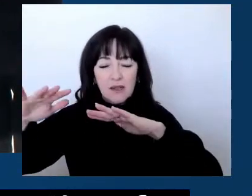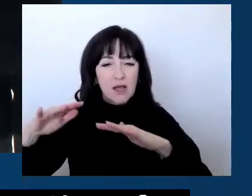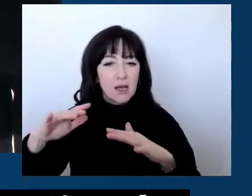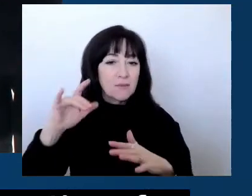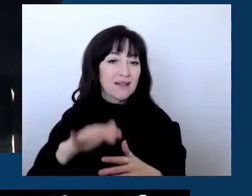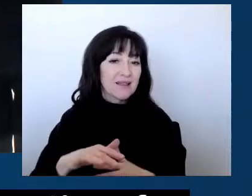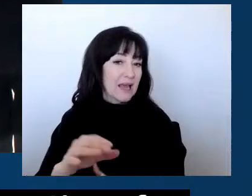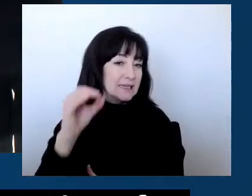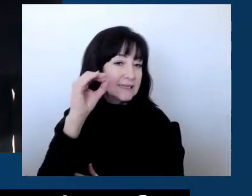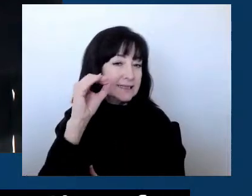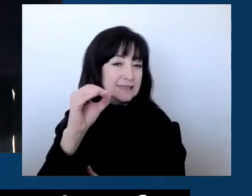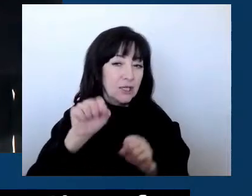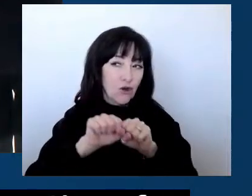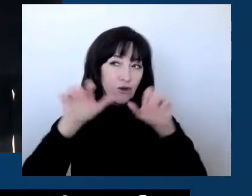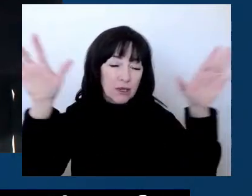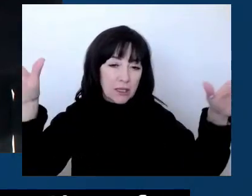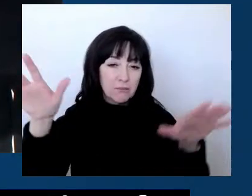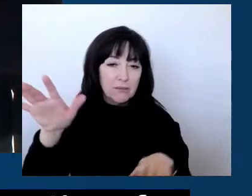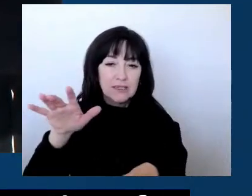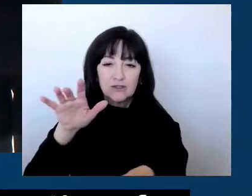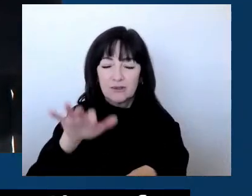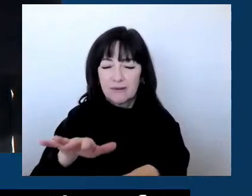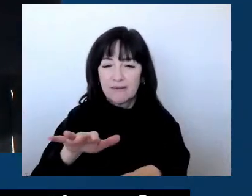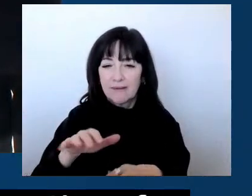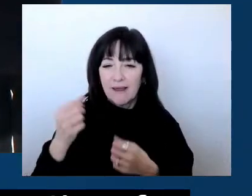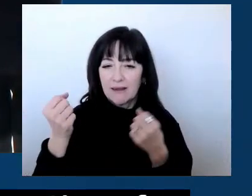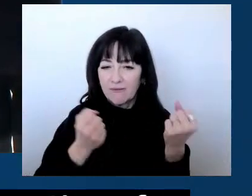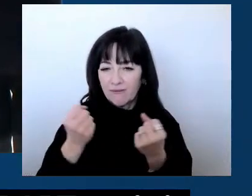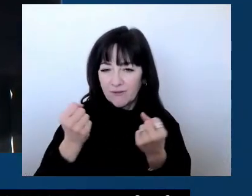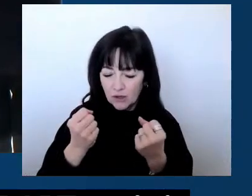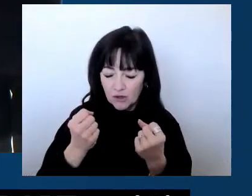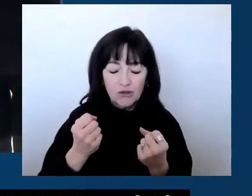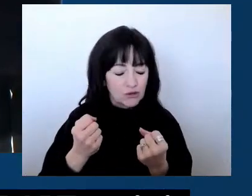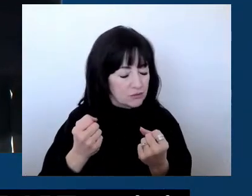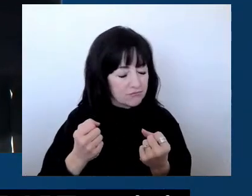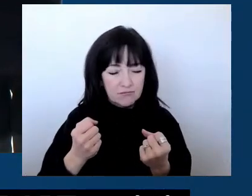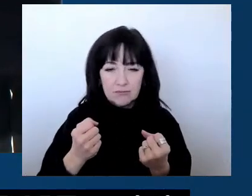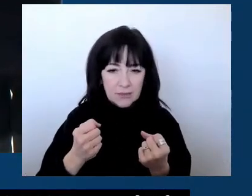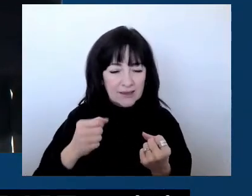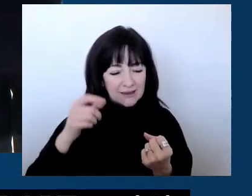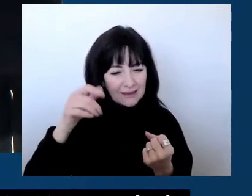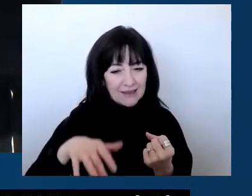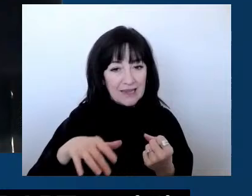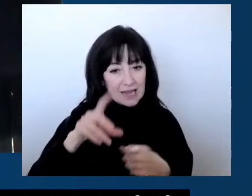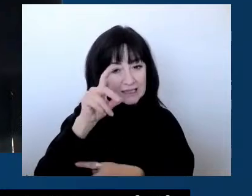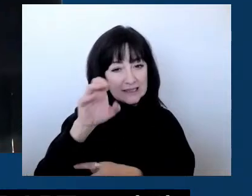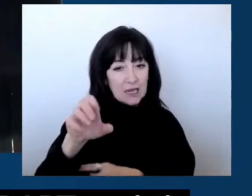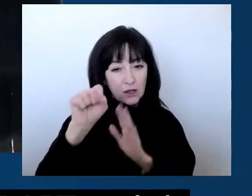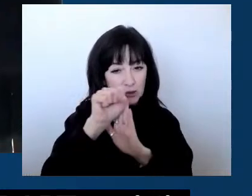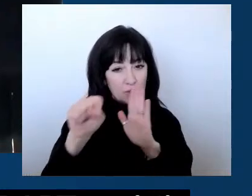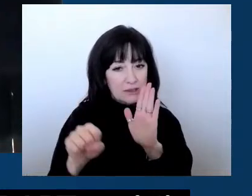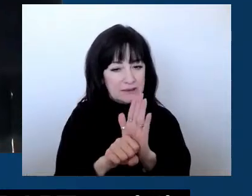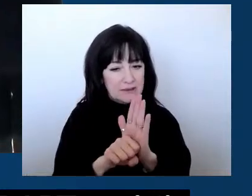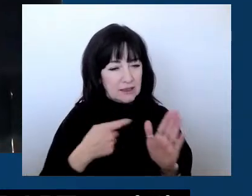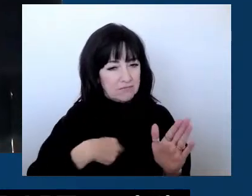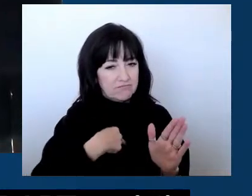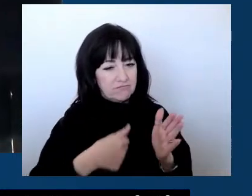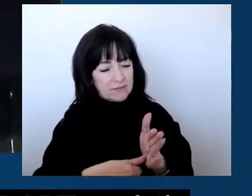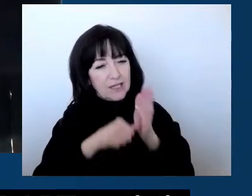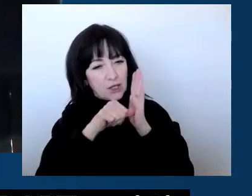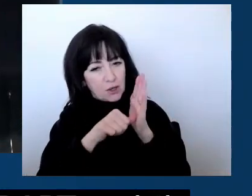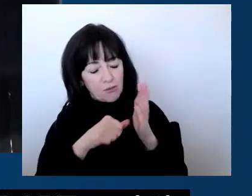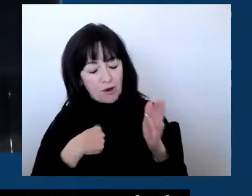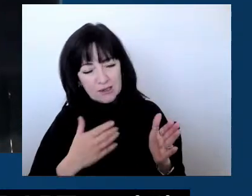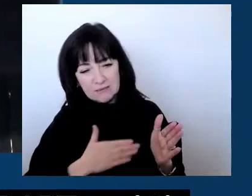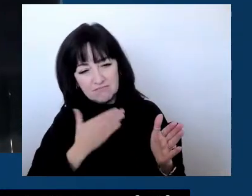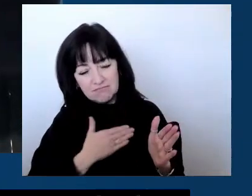work that has been going on. It is noticed far beyond the state lines of the first state, and we are so glad to be with you and so admire